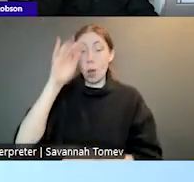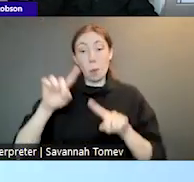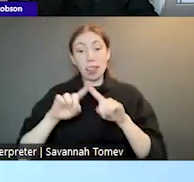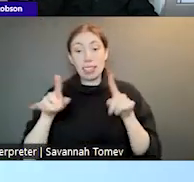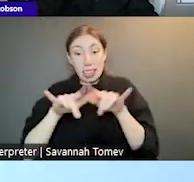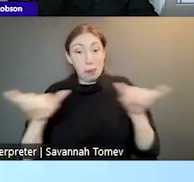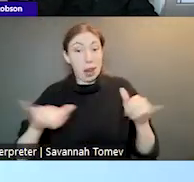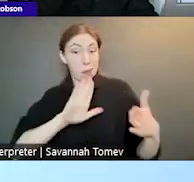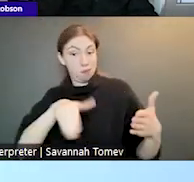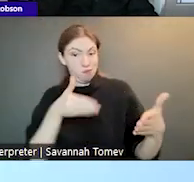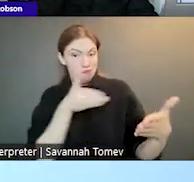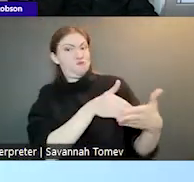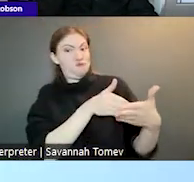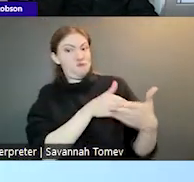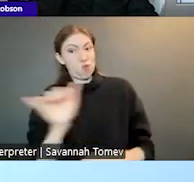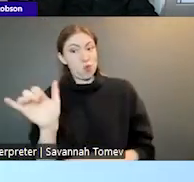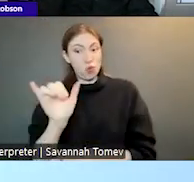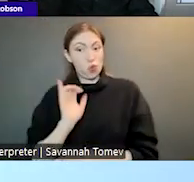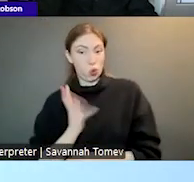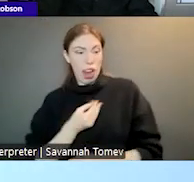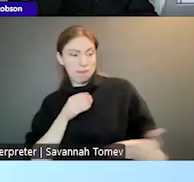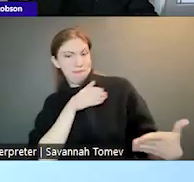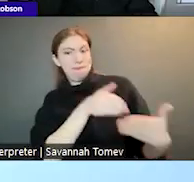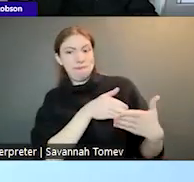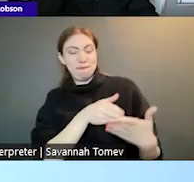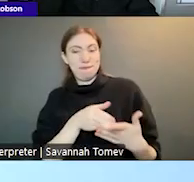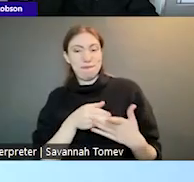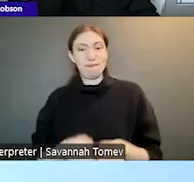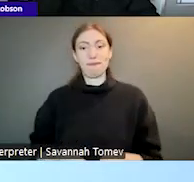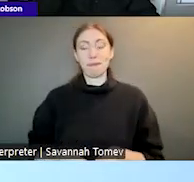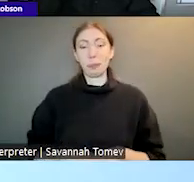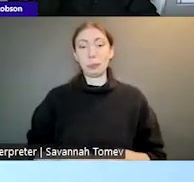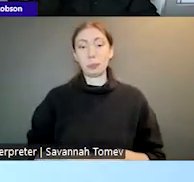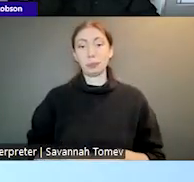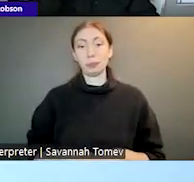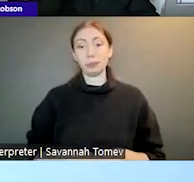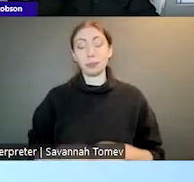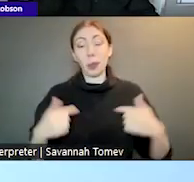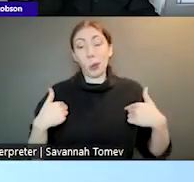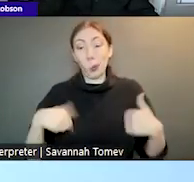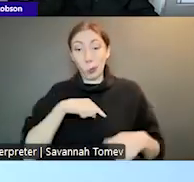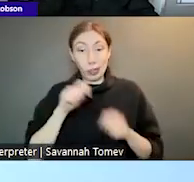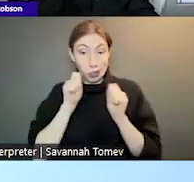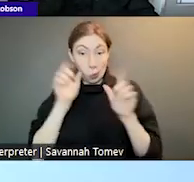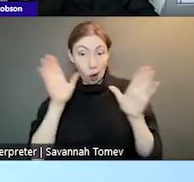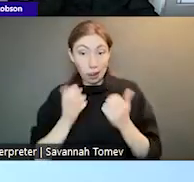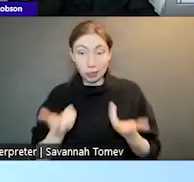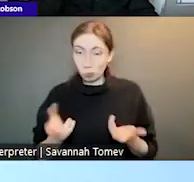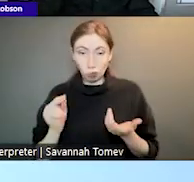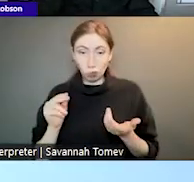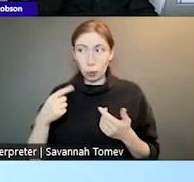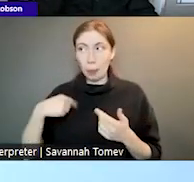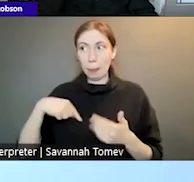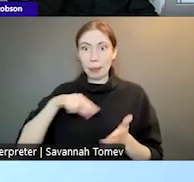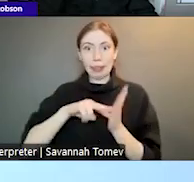and transphobia. So it's not surprising that we're less likely to visit doctors, and when